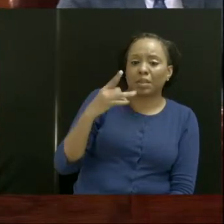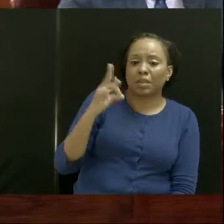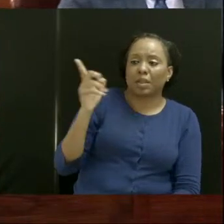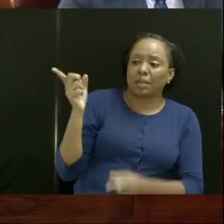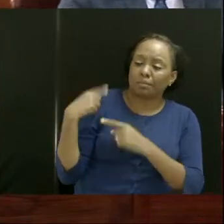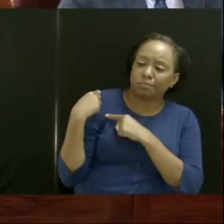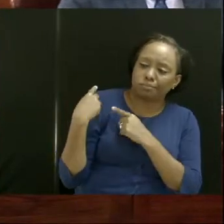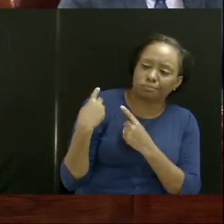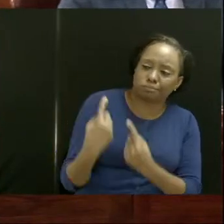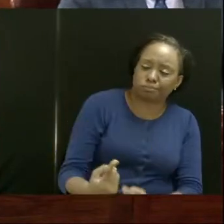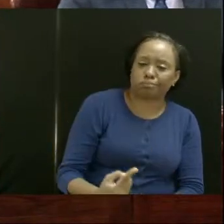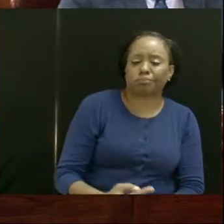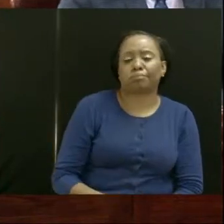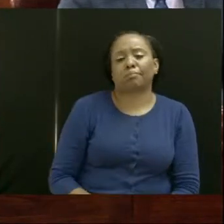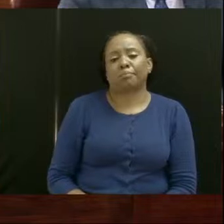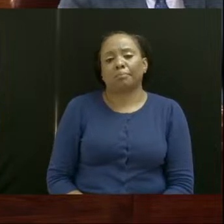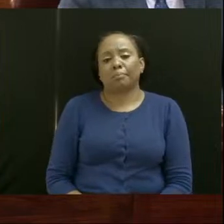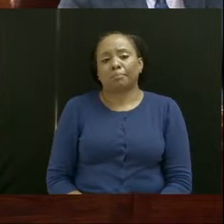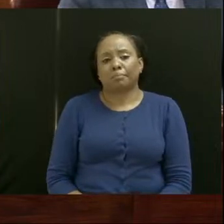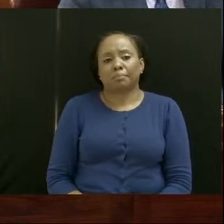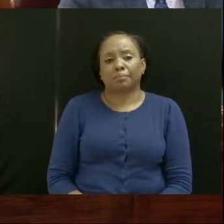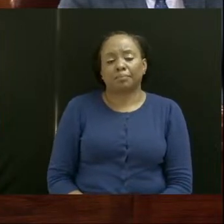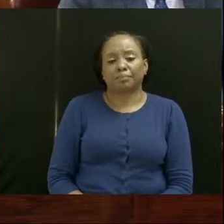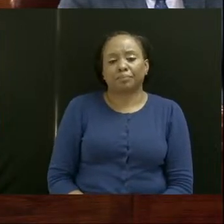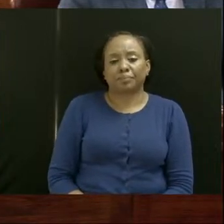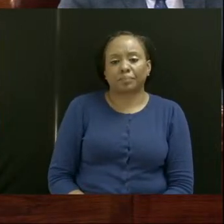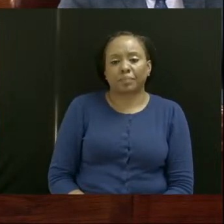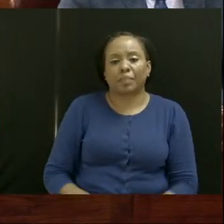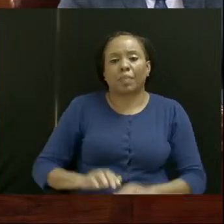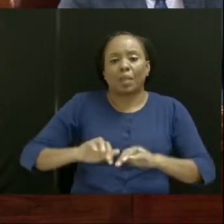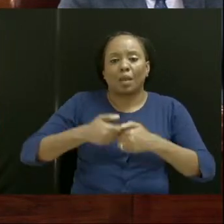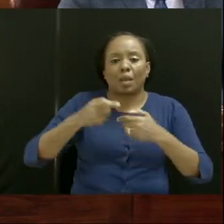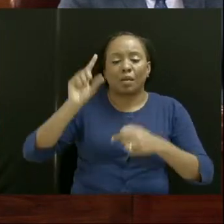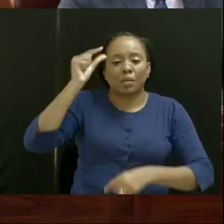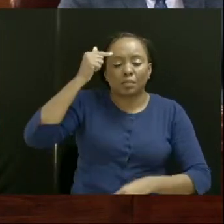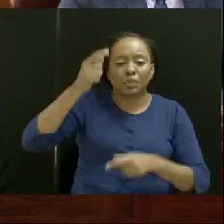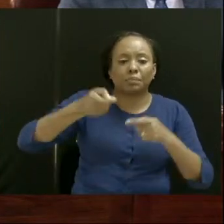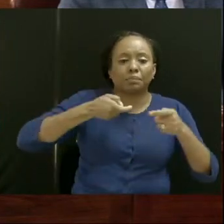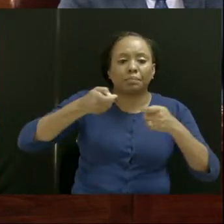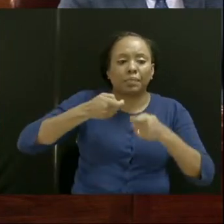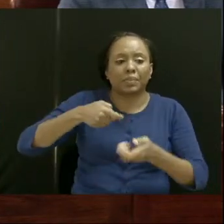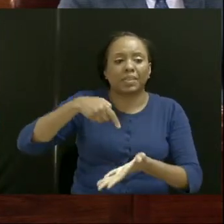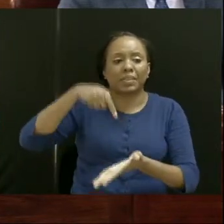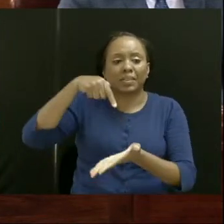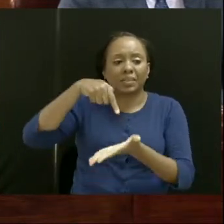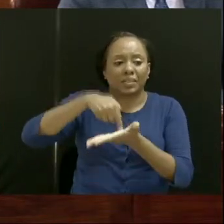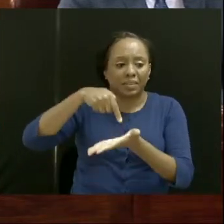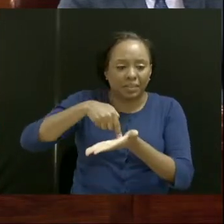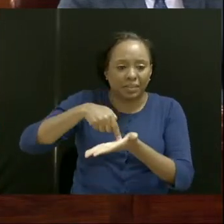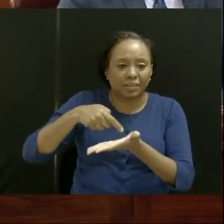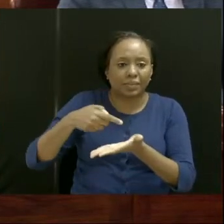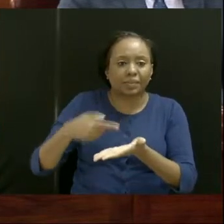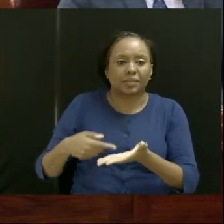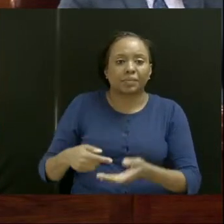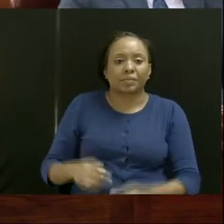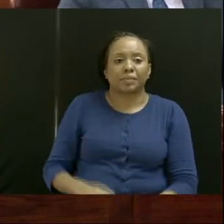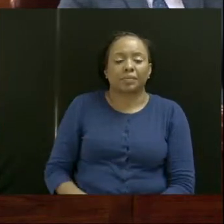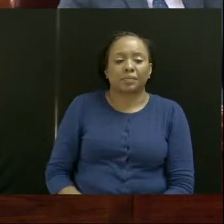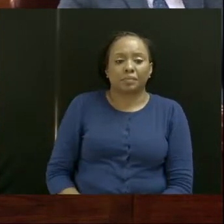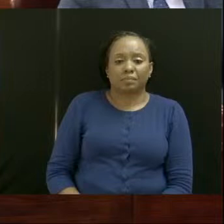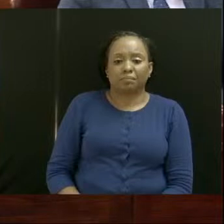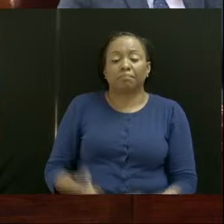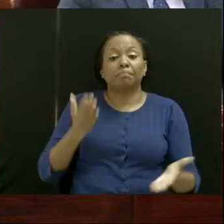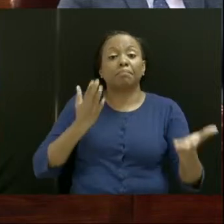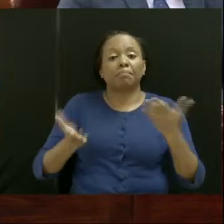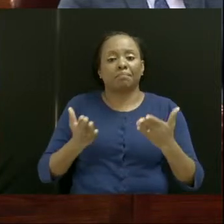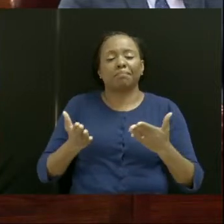to managing its debt in particular. And perhaps that is where I would